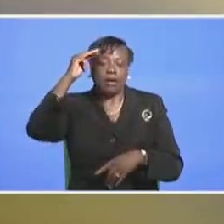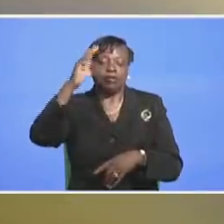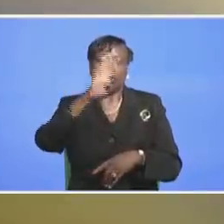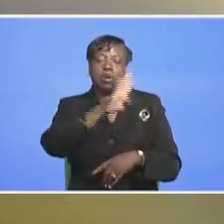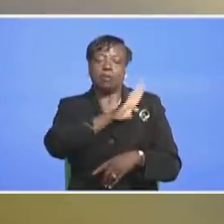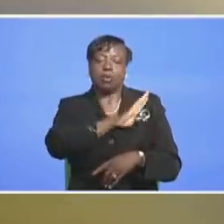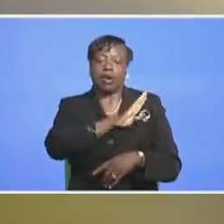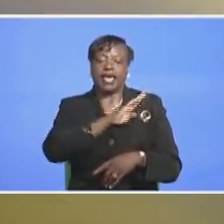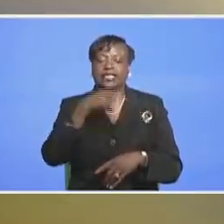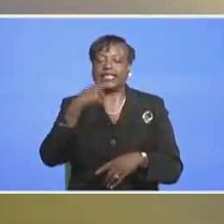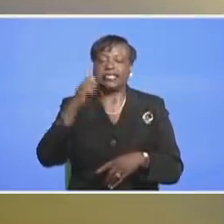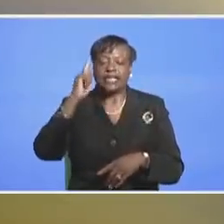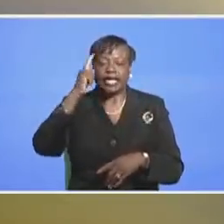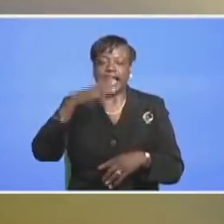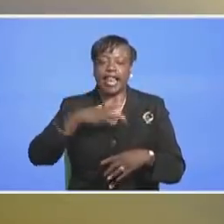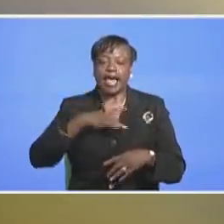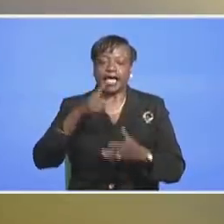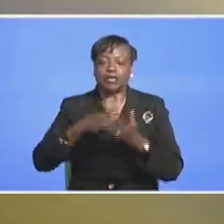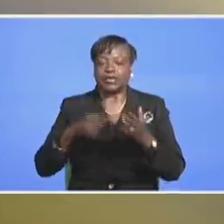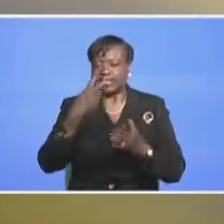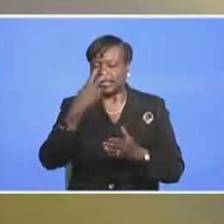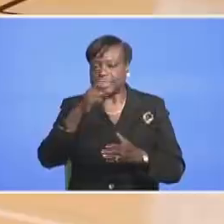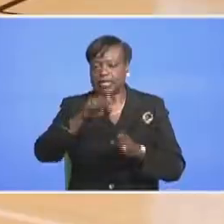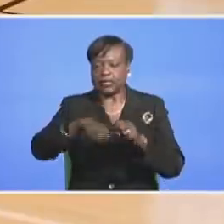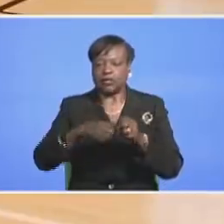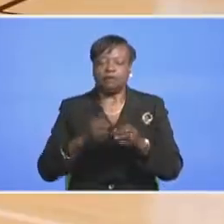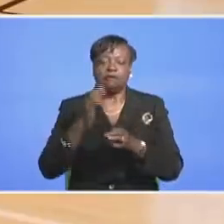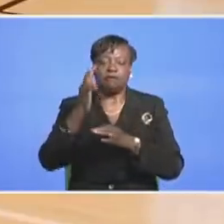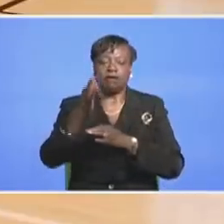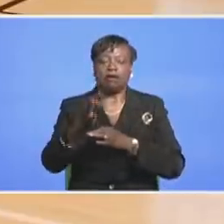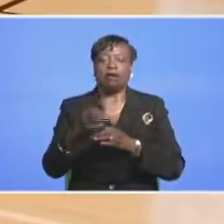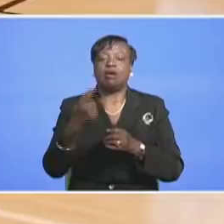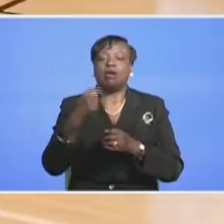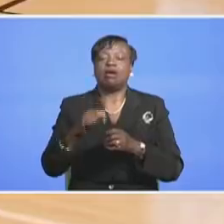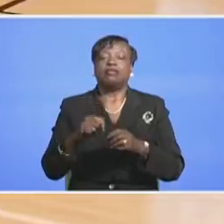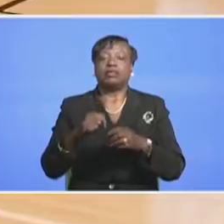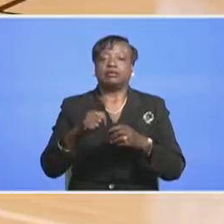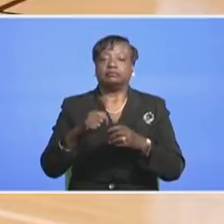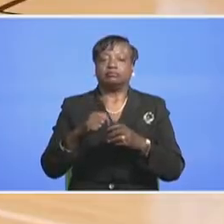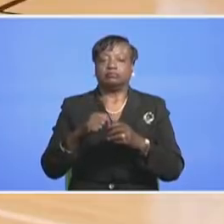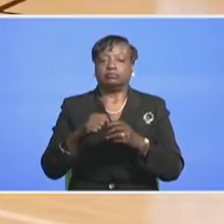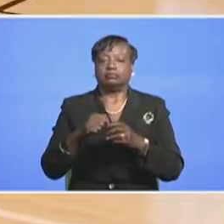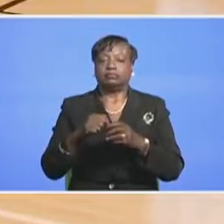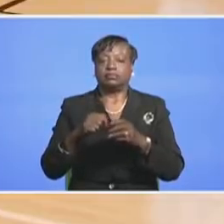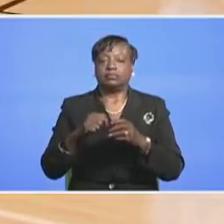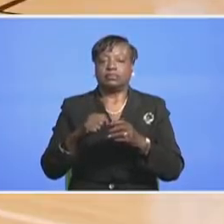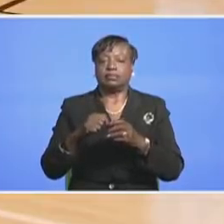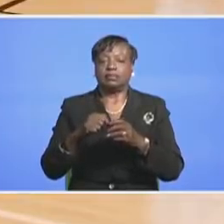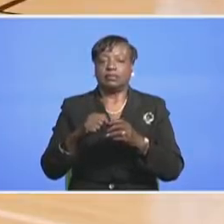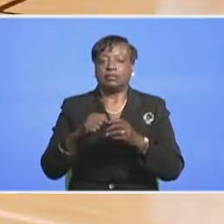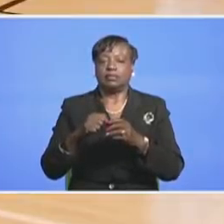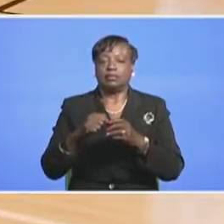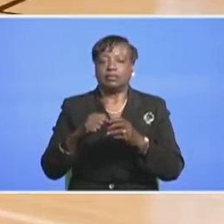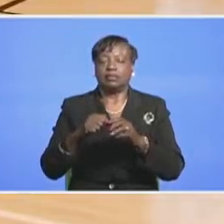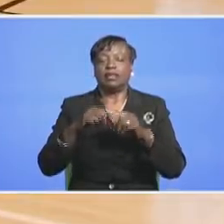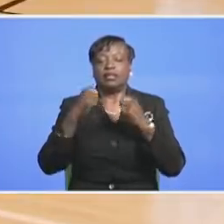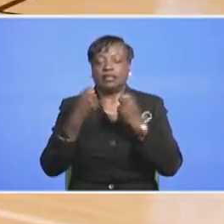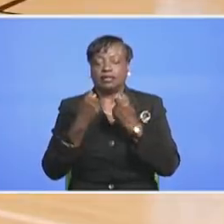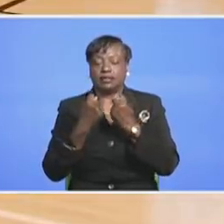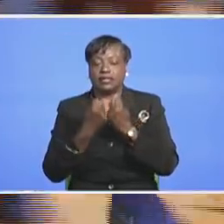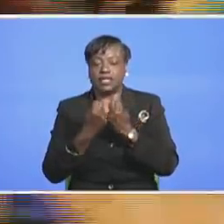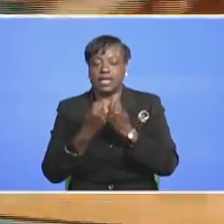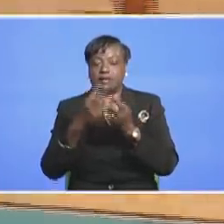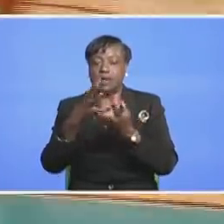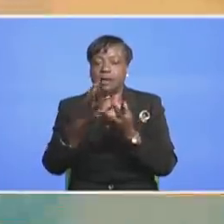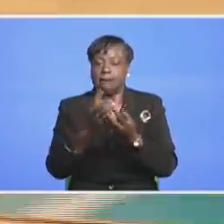likes what he sees thus far. Well, the team mesh is yet to come because for years we've been trying to get Waltia to play, and